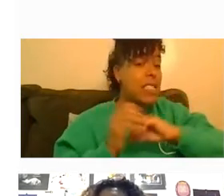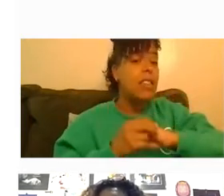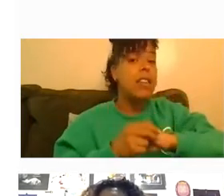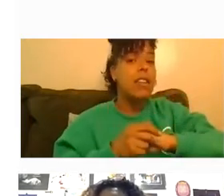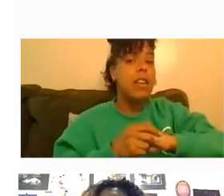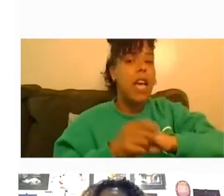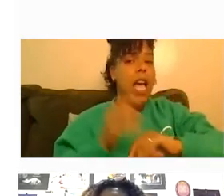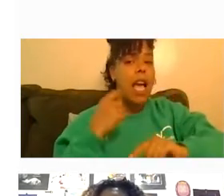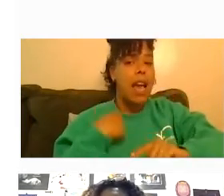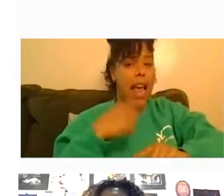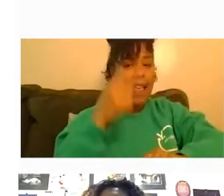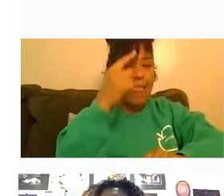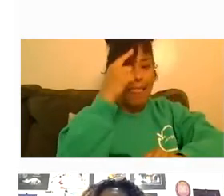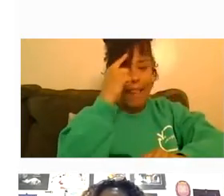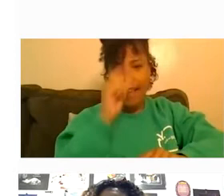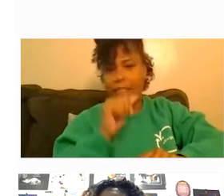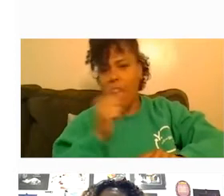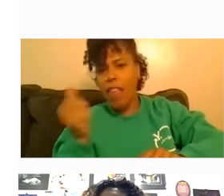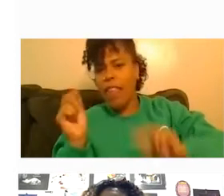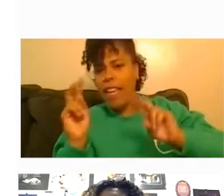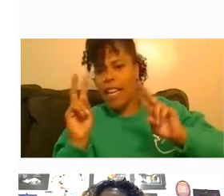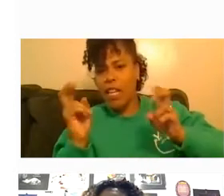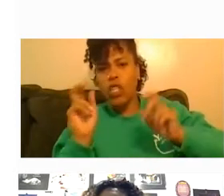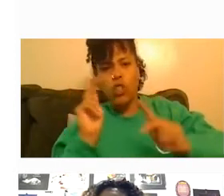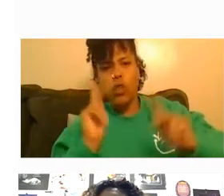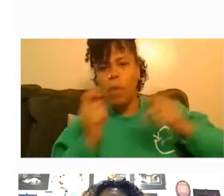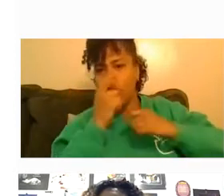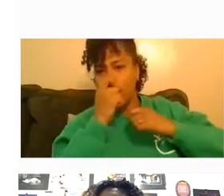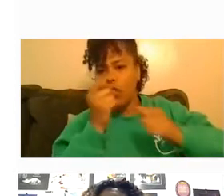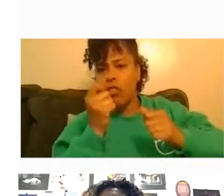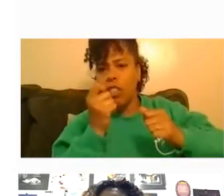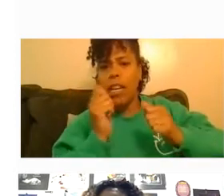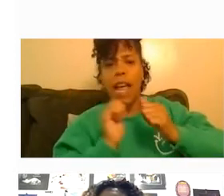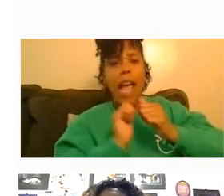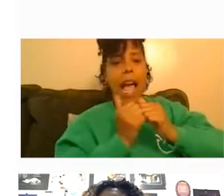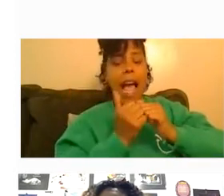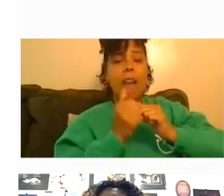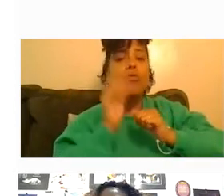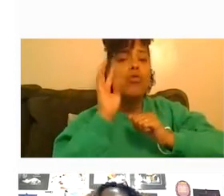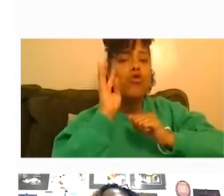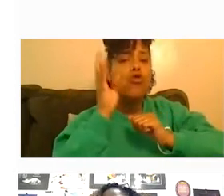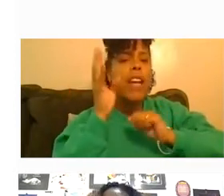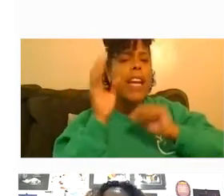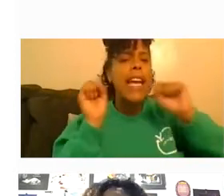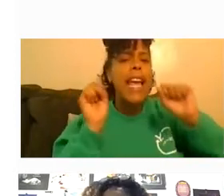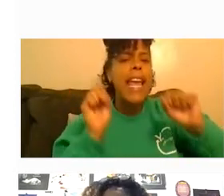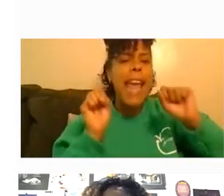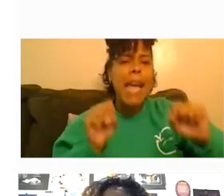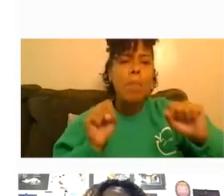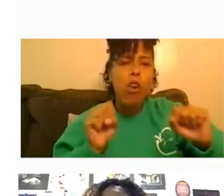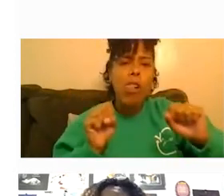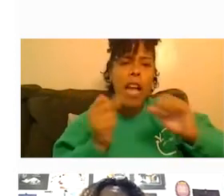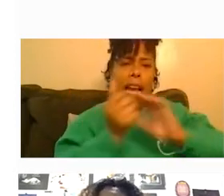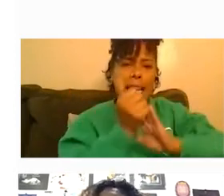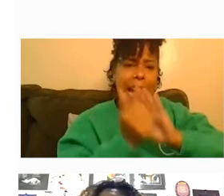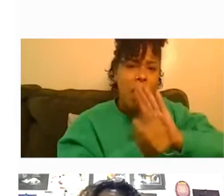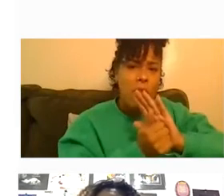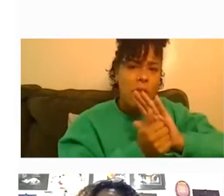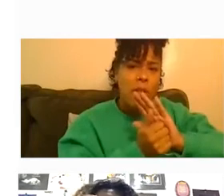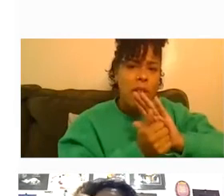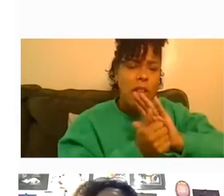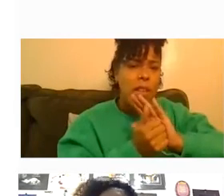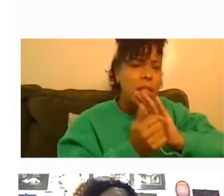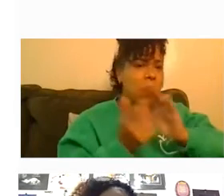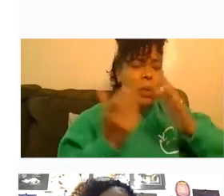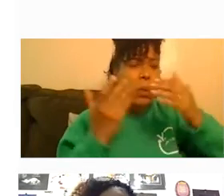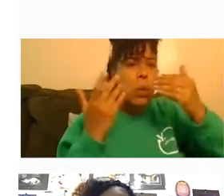other issue people were interested in was how to create an ABLE account. So I don't know if that's on your agenda, but I just want to